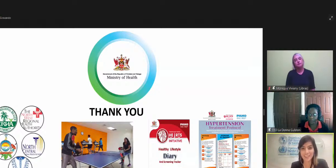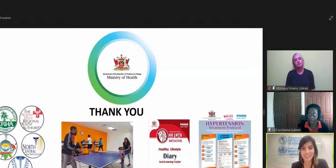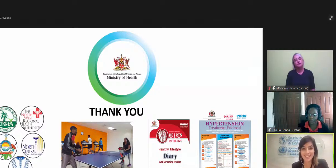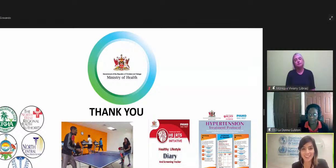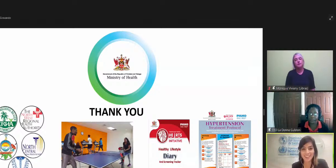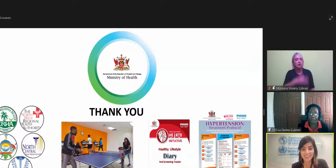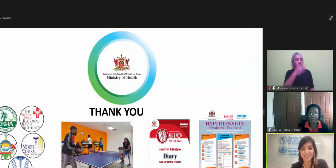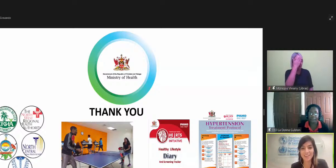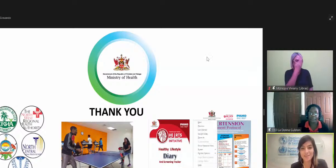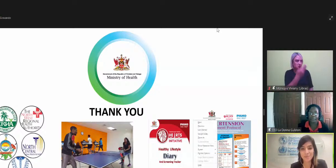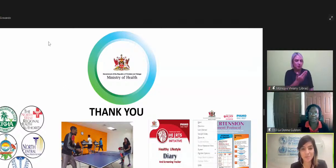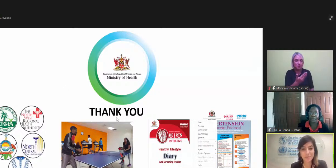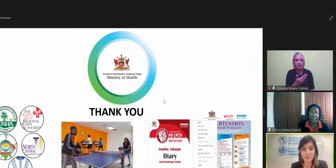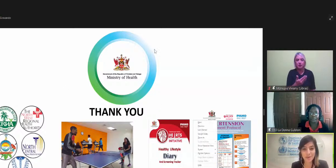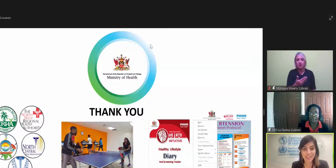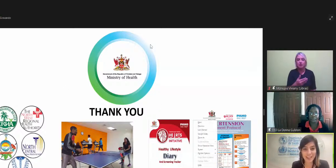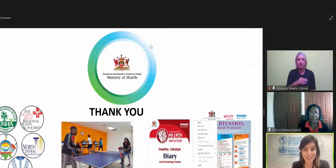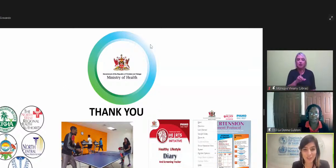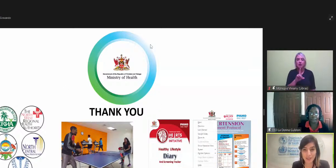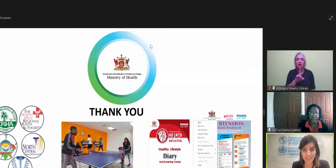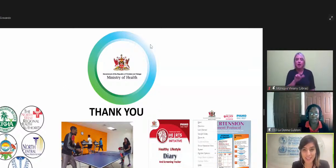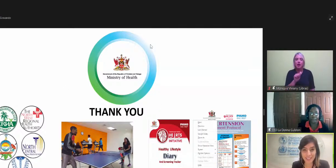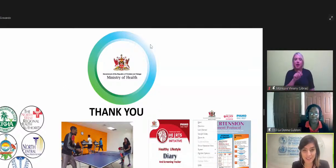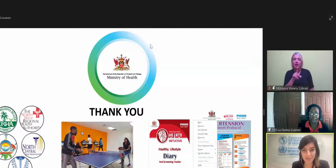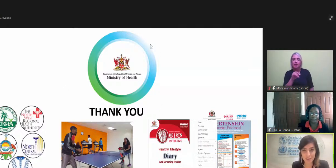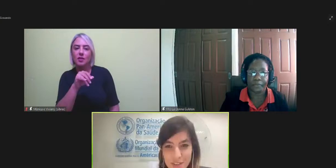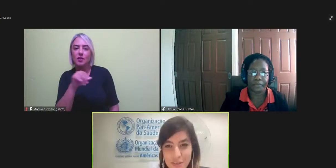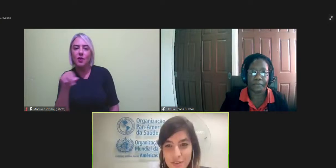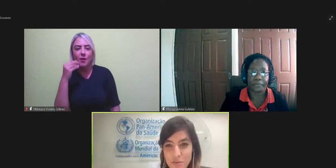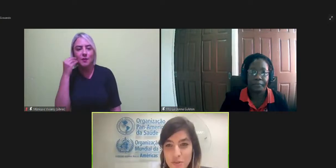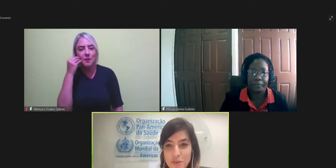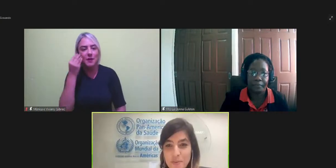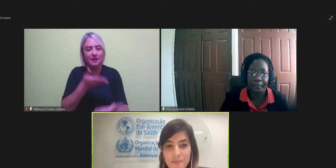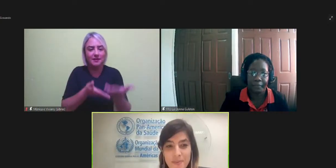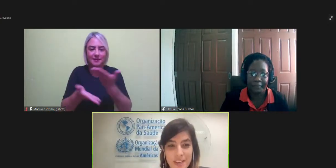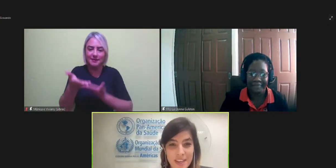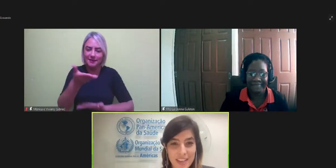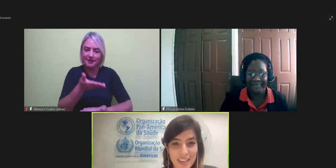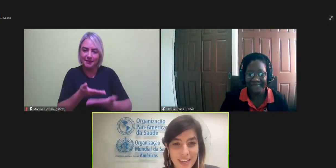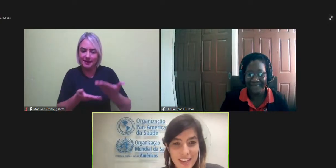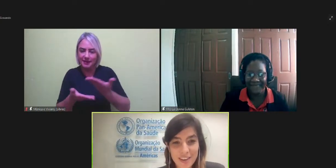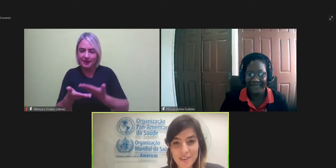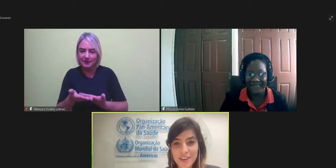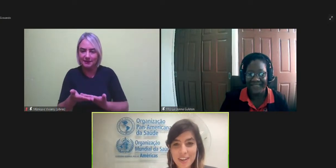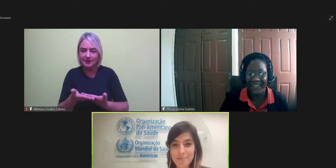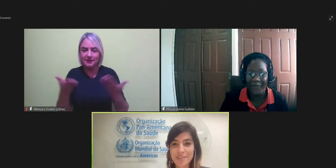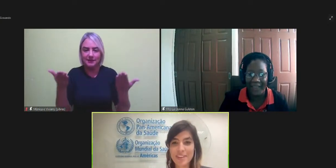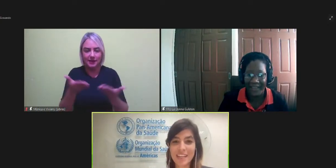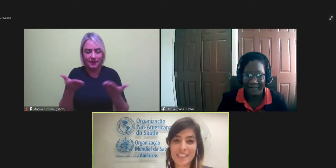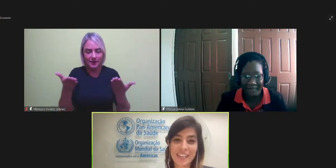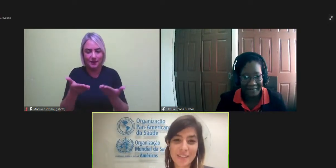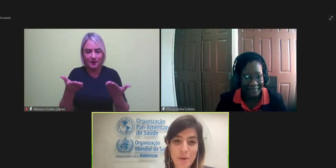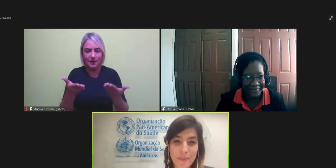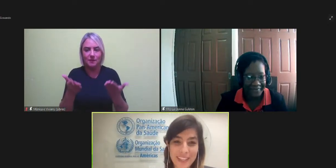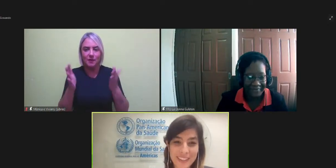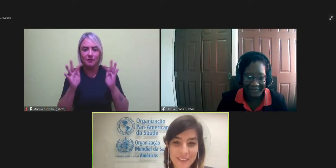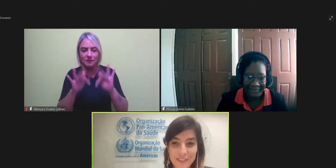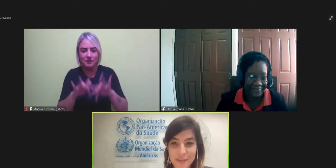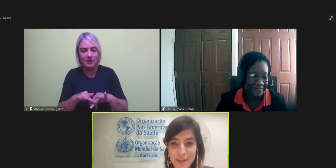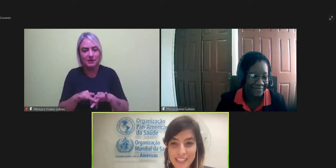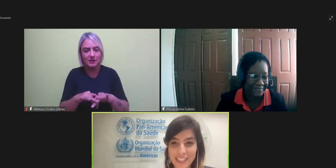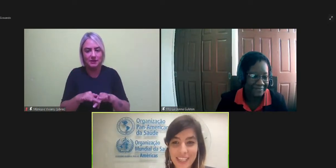Muito obrigada, Ladonna. Thank you very much, Ana Ladonna, for sharing your experience with us. And now,